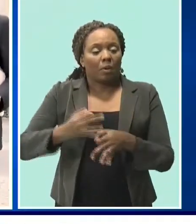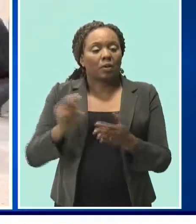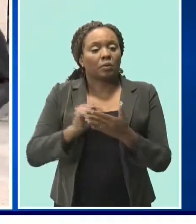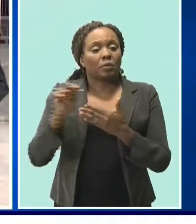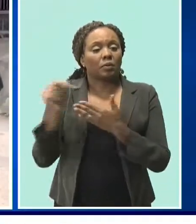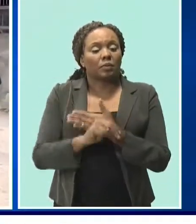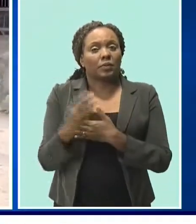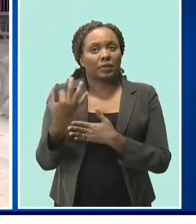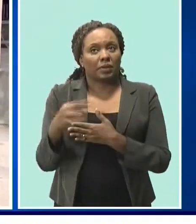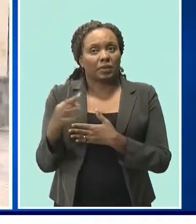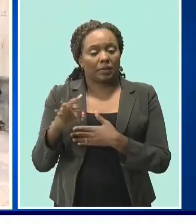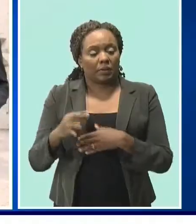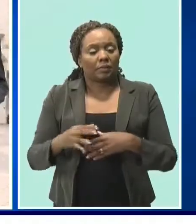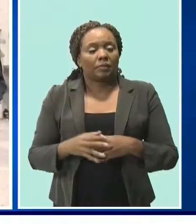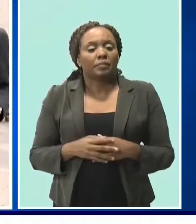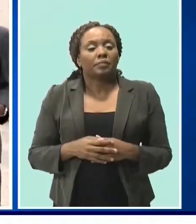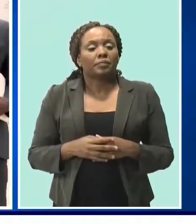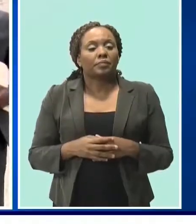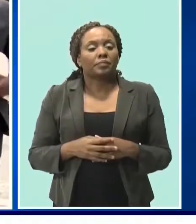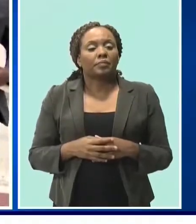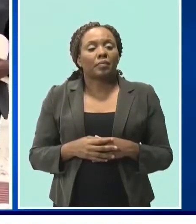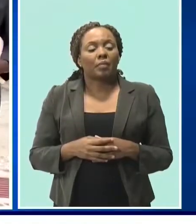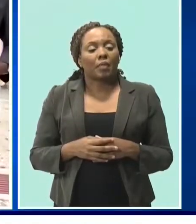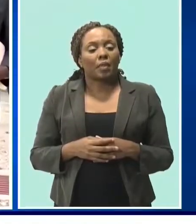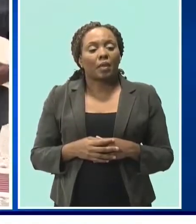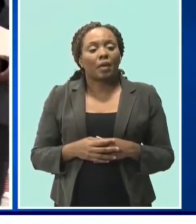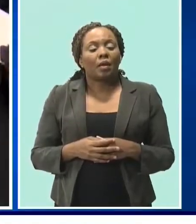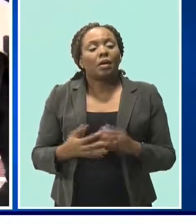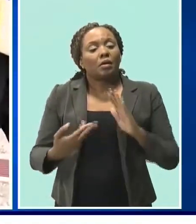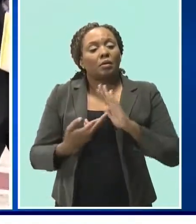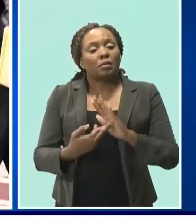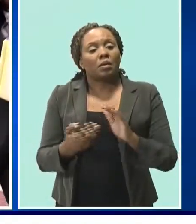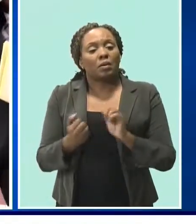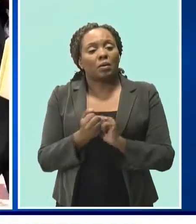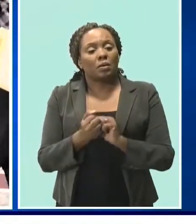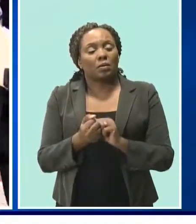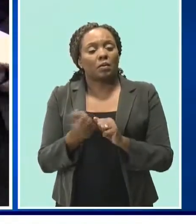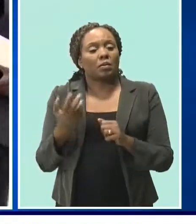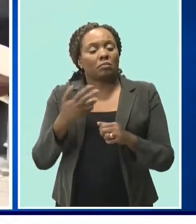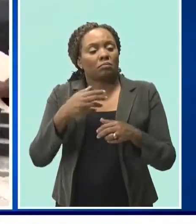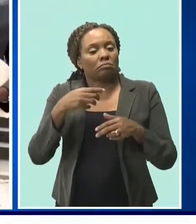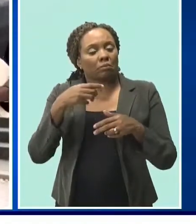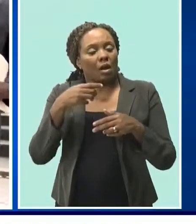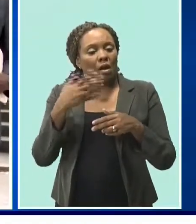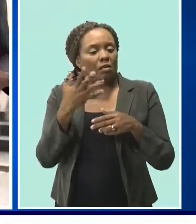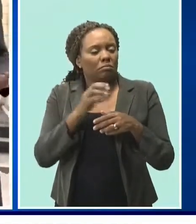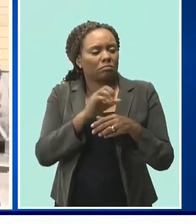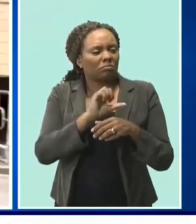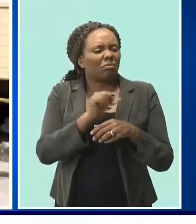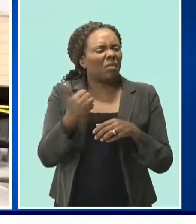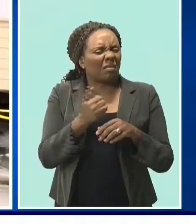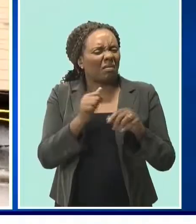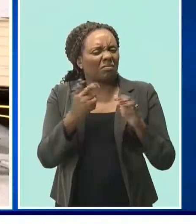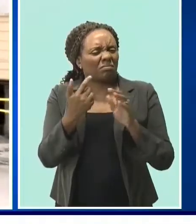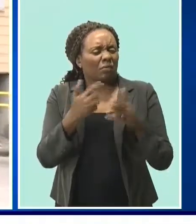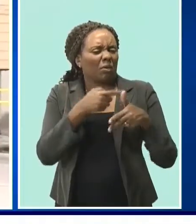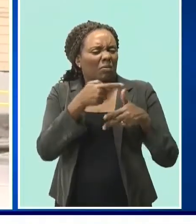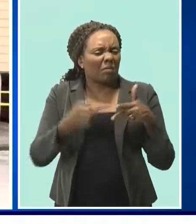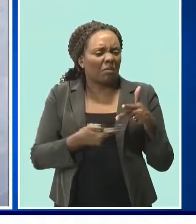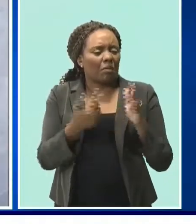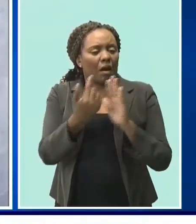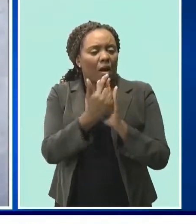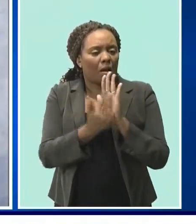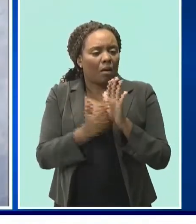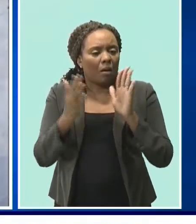He's represented by Queen's Counsels Hal Gollop, Michael Yearwood and Michael Lashley, as well as attorney Neil